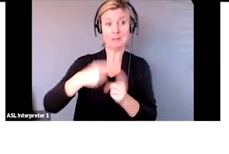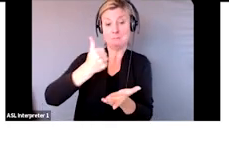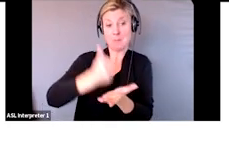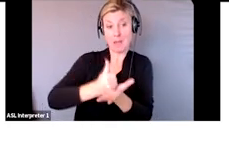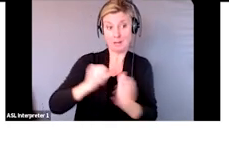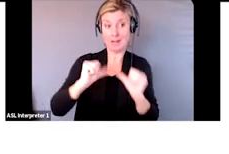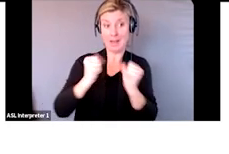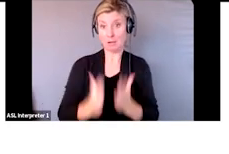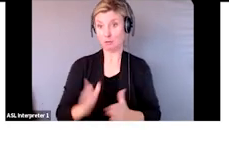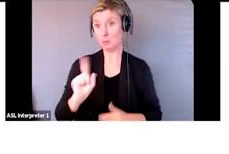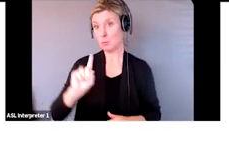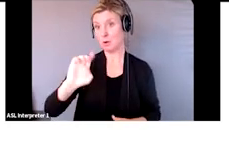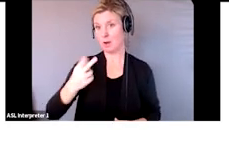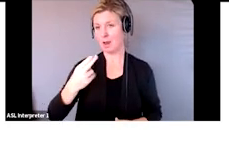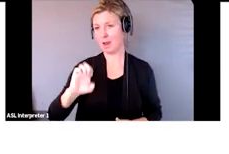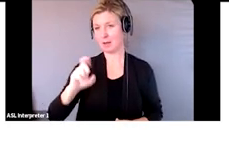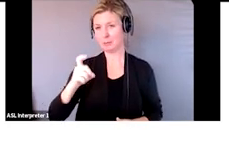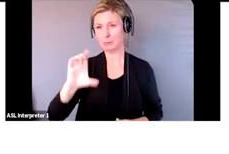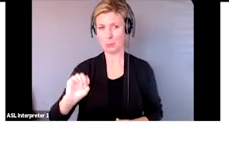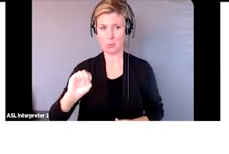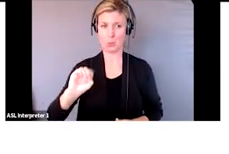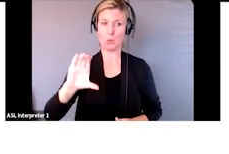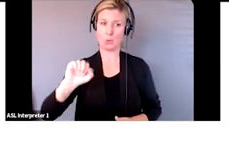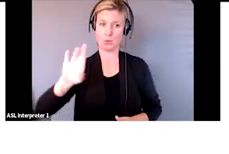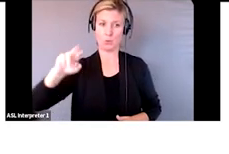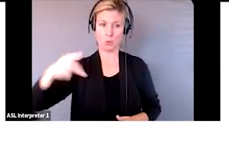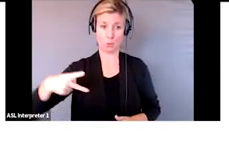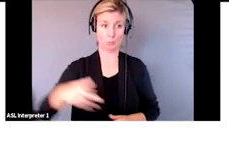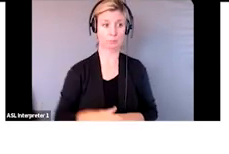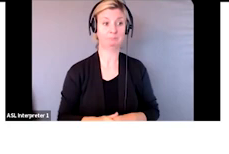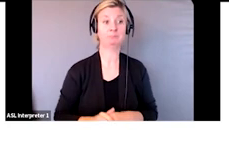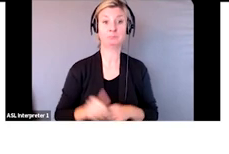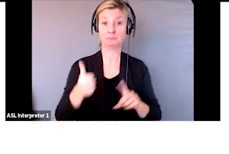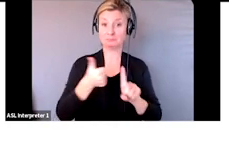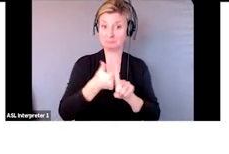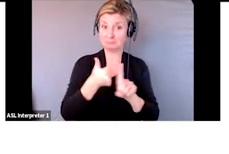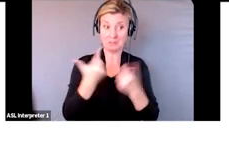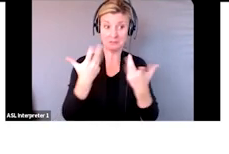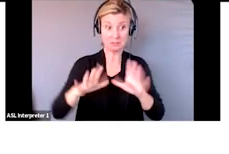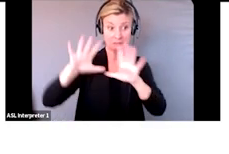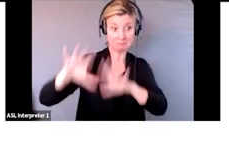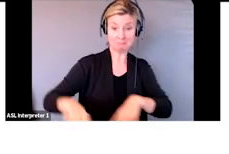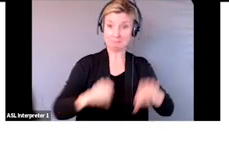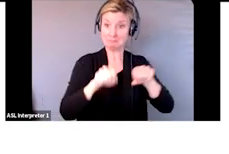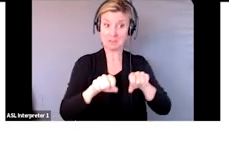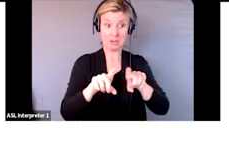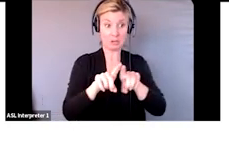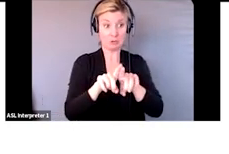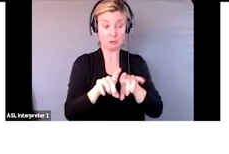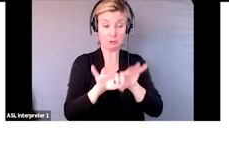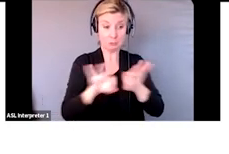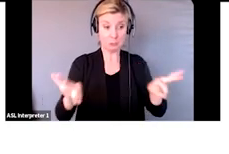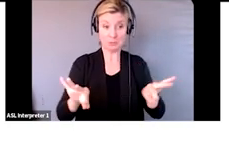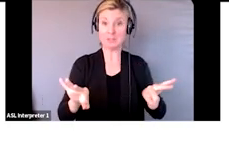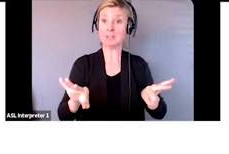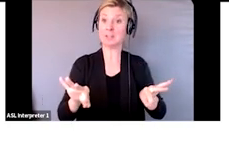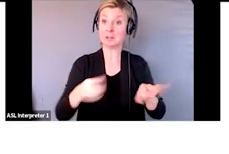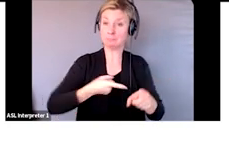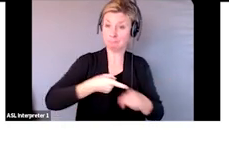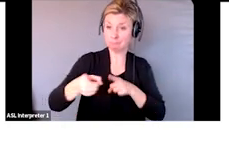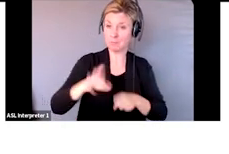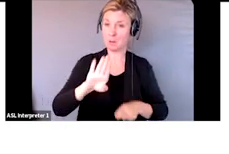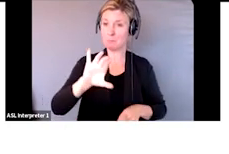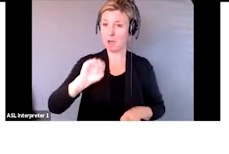of Philosophy, that is PhD in Biochemistry. Should you have any questions for Sonia